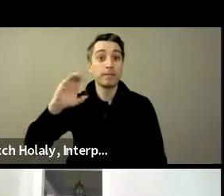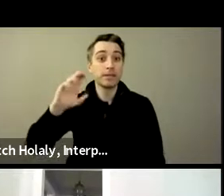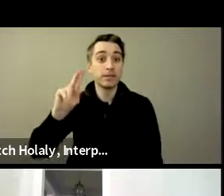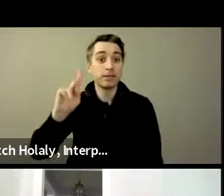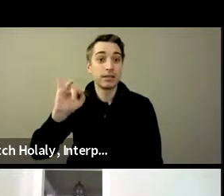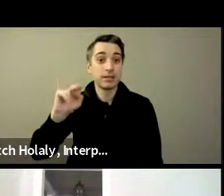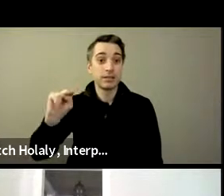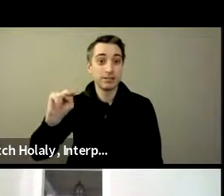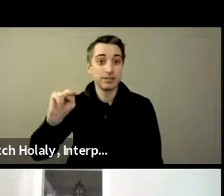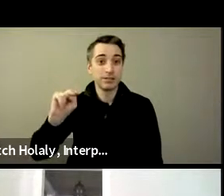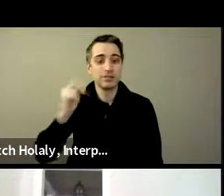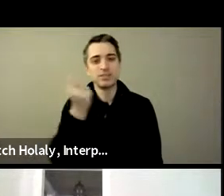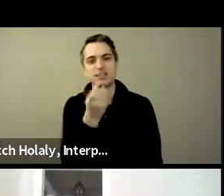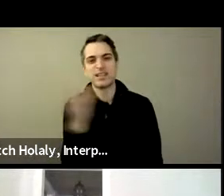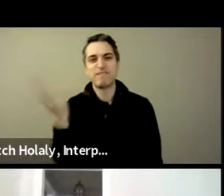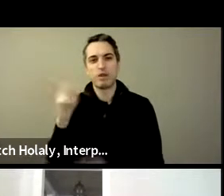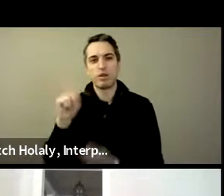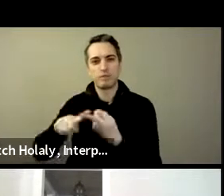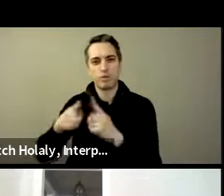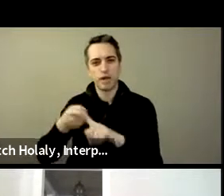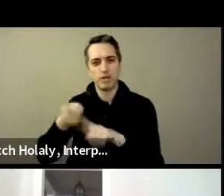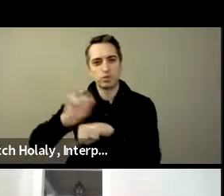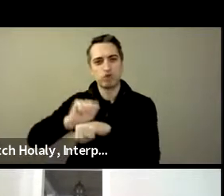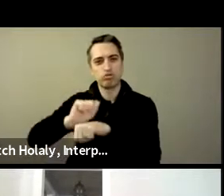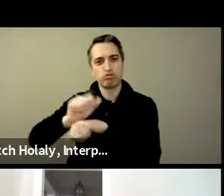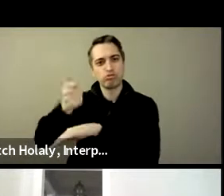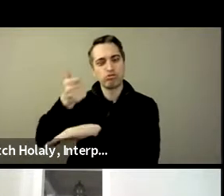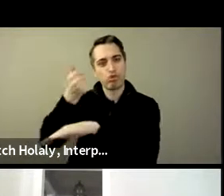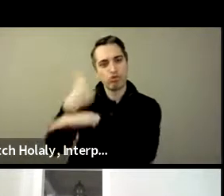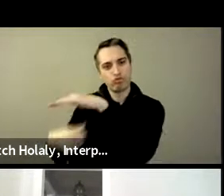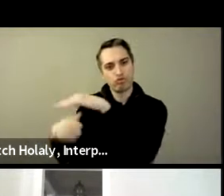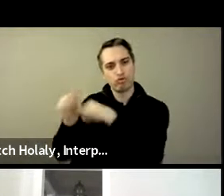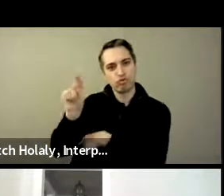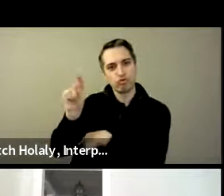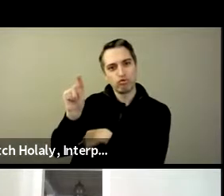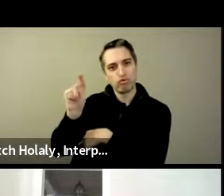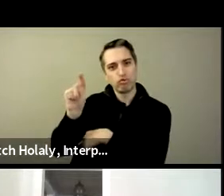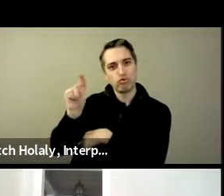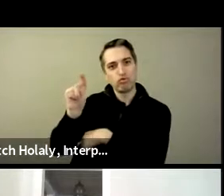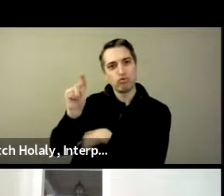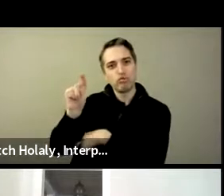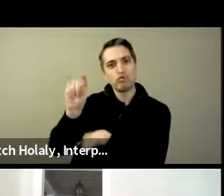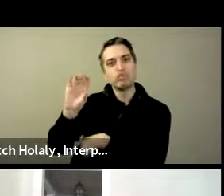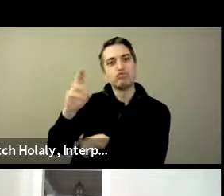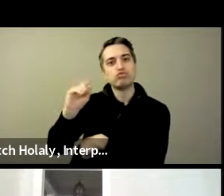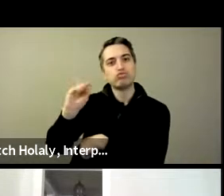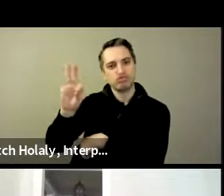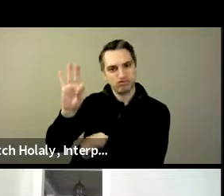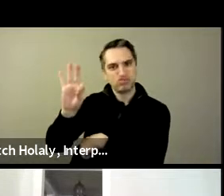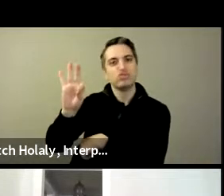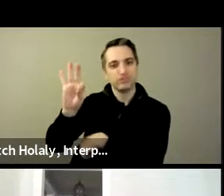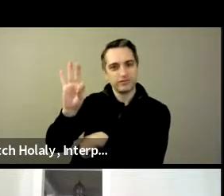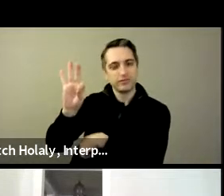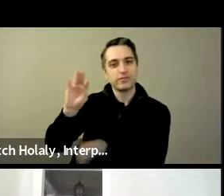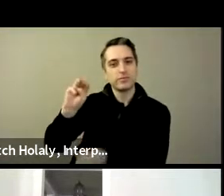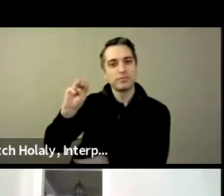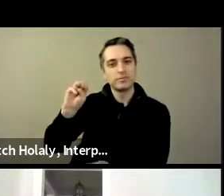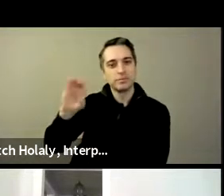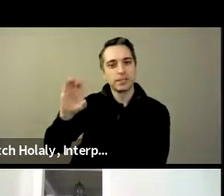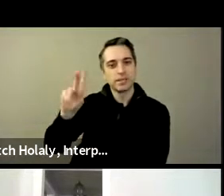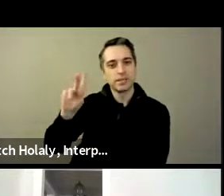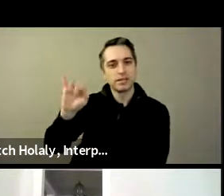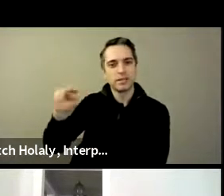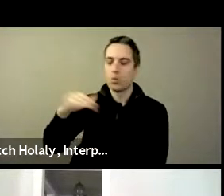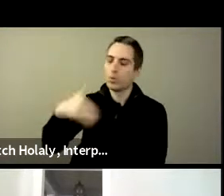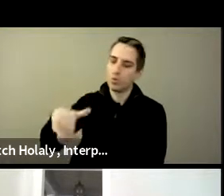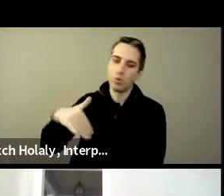when a number of friends were working under Chief McKinnon's auspices, he again was a very